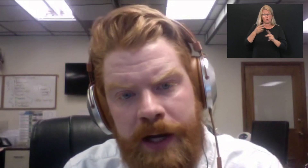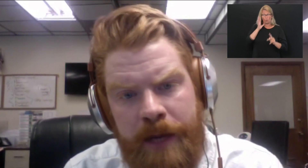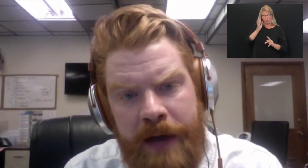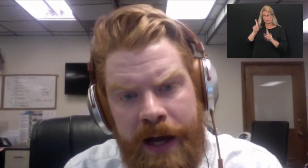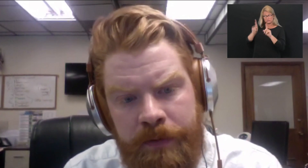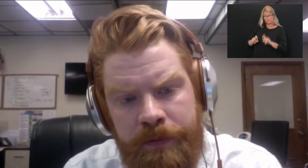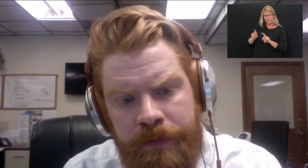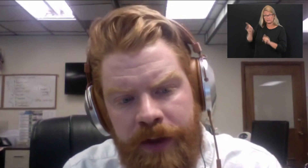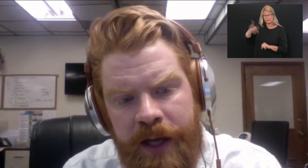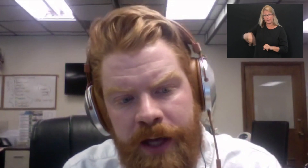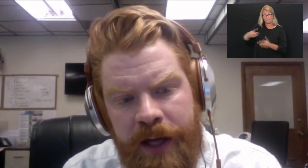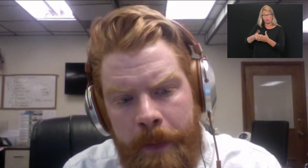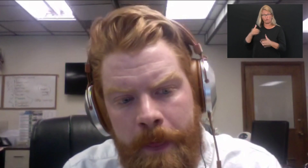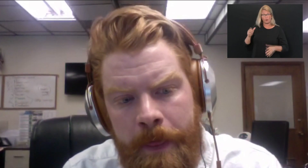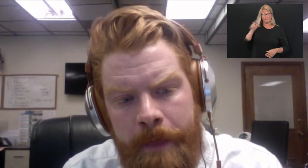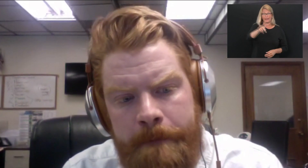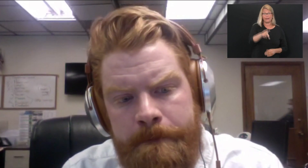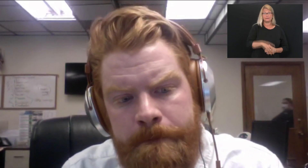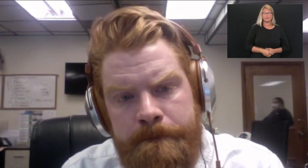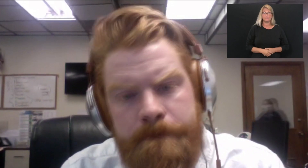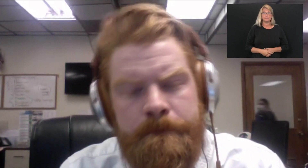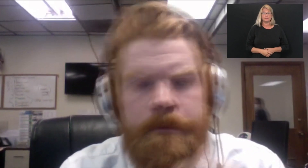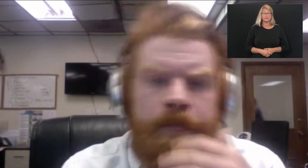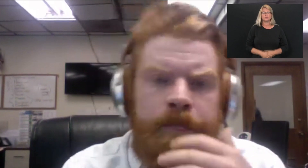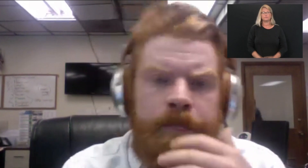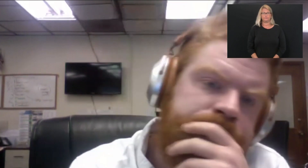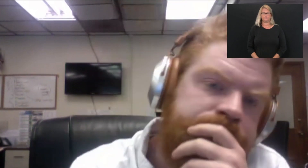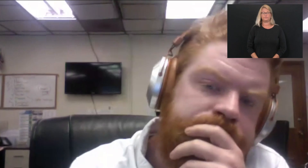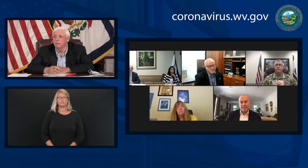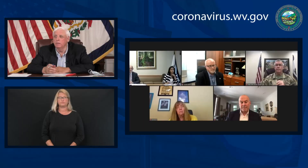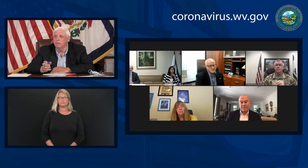try and head back? Thank you.